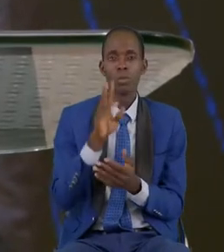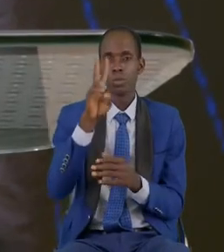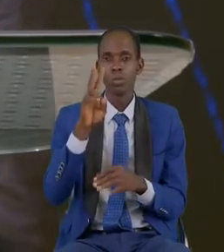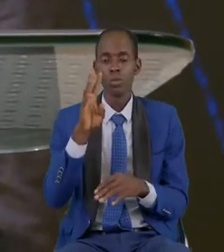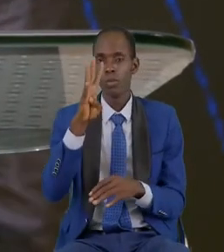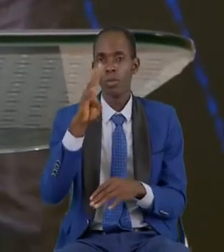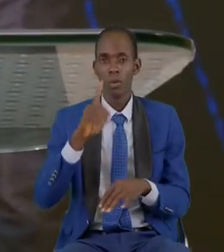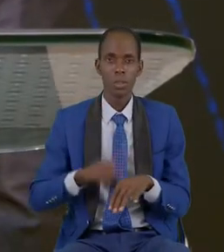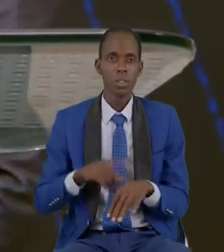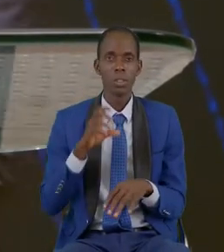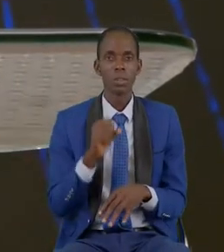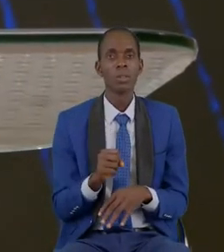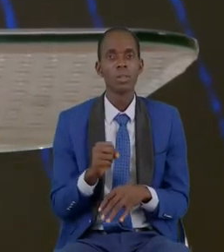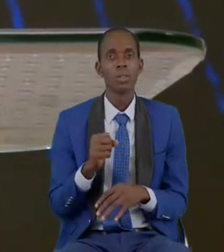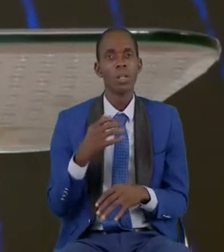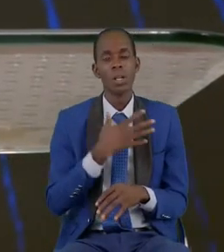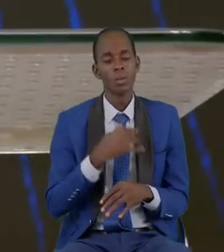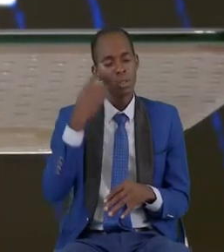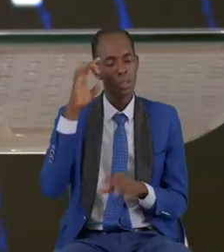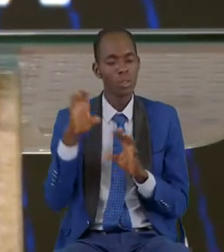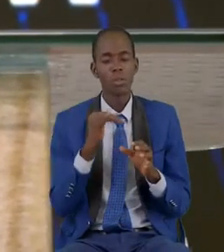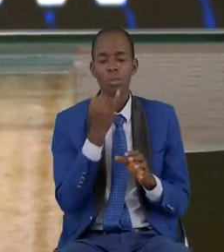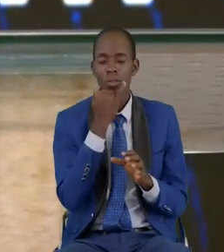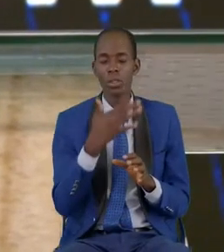and because he had no pity.